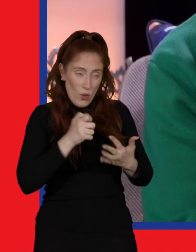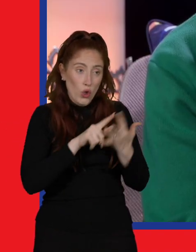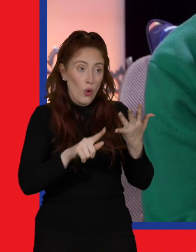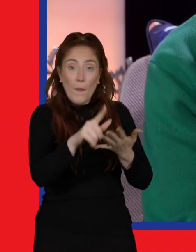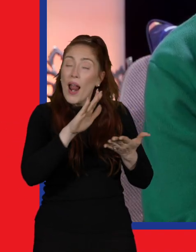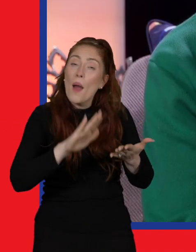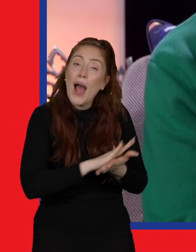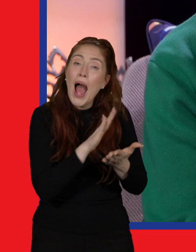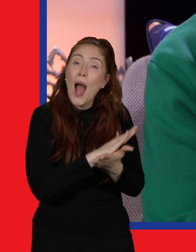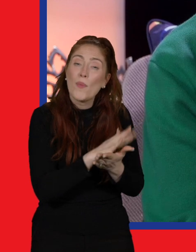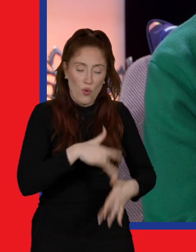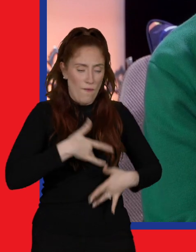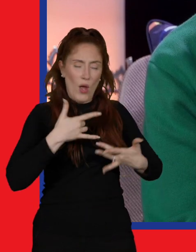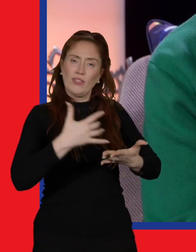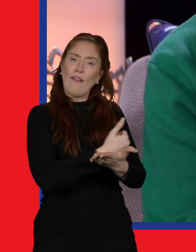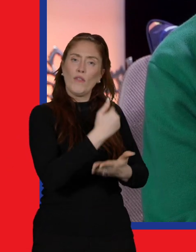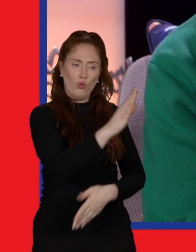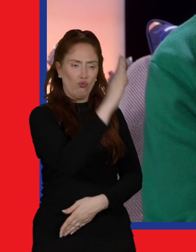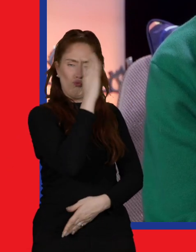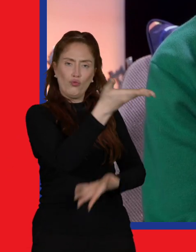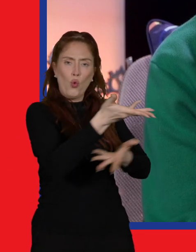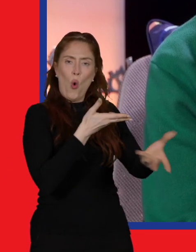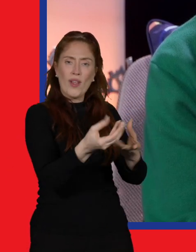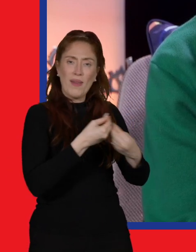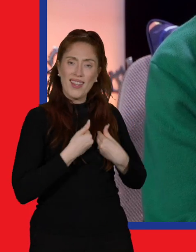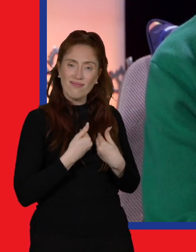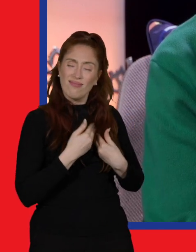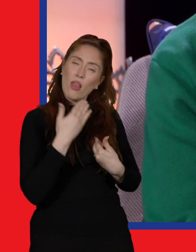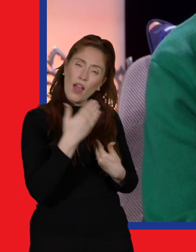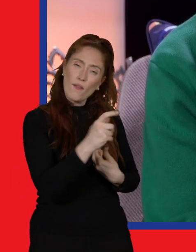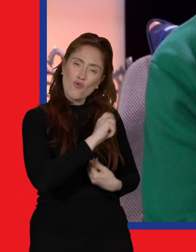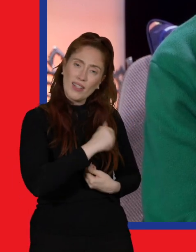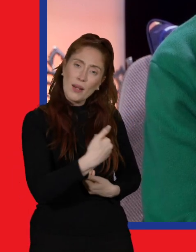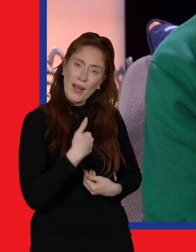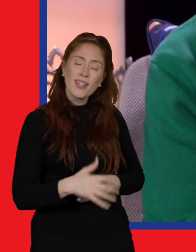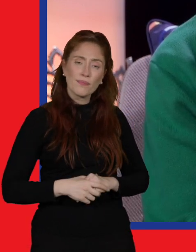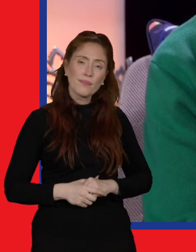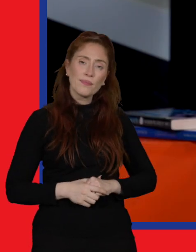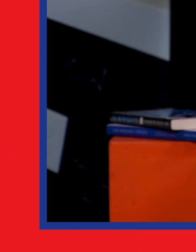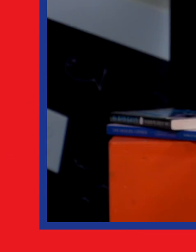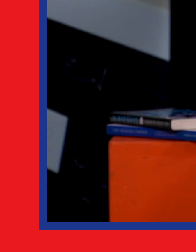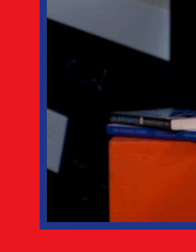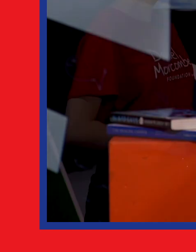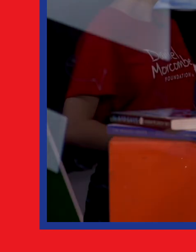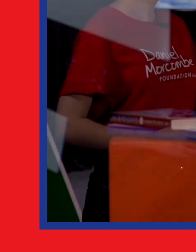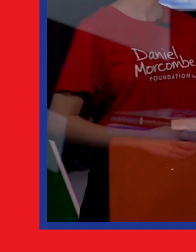didn't want to do. And I'm so glad you felt safe to tell me about this. Thank you for trusting me.